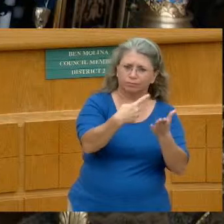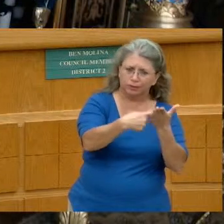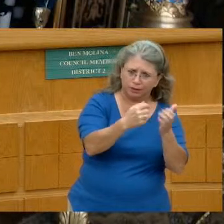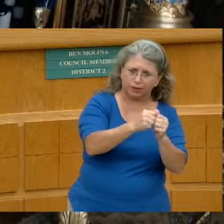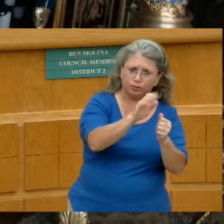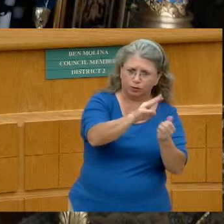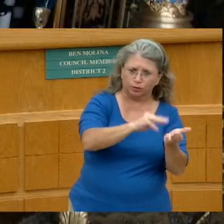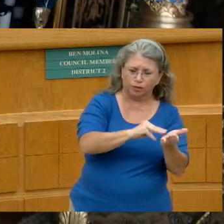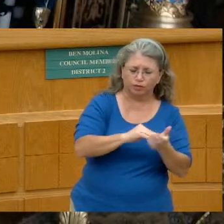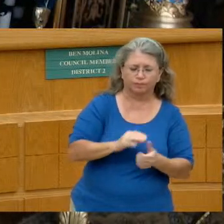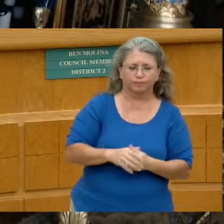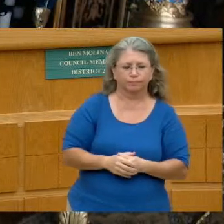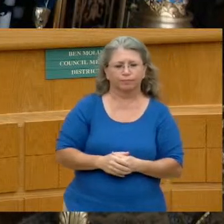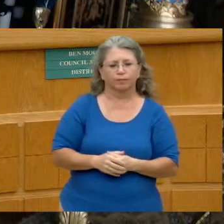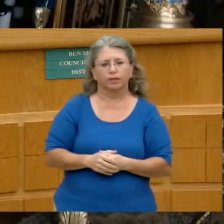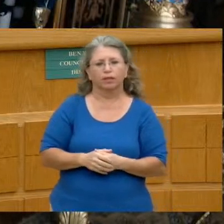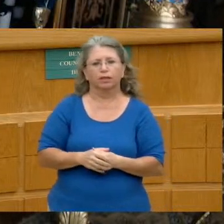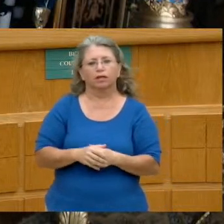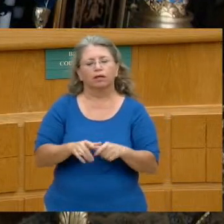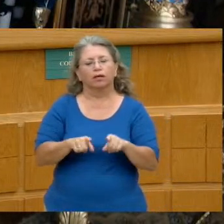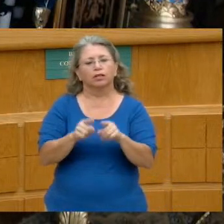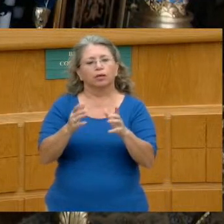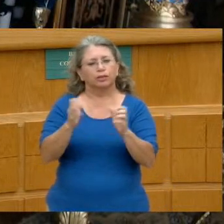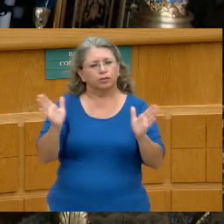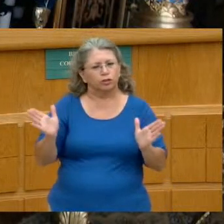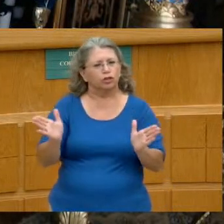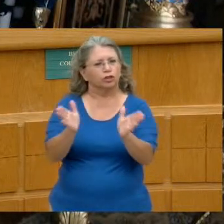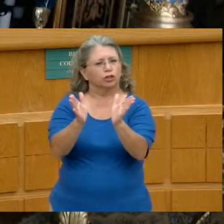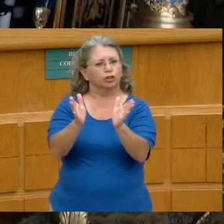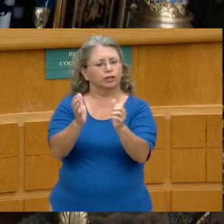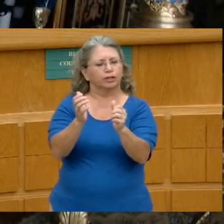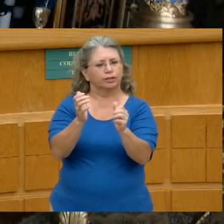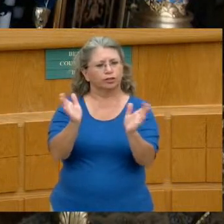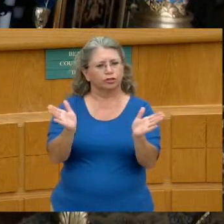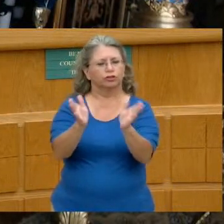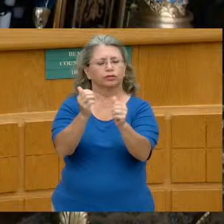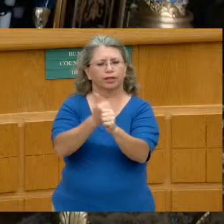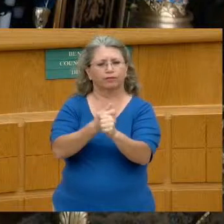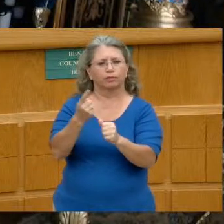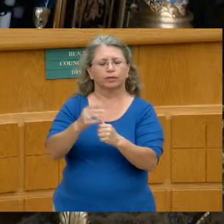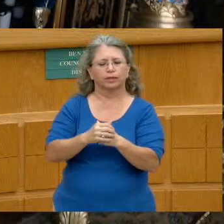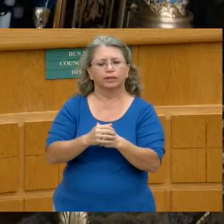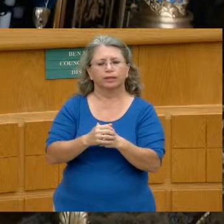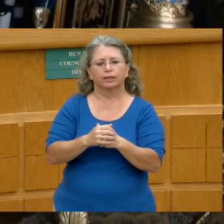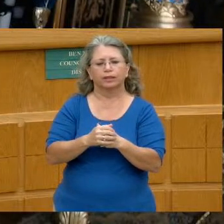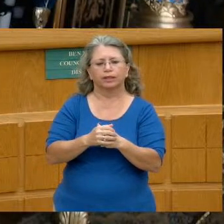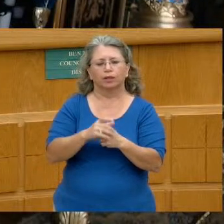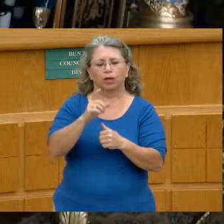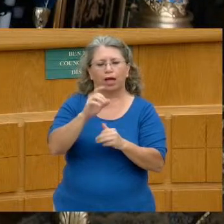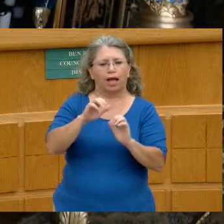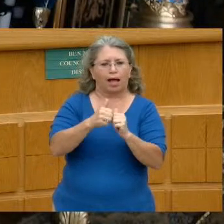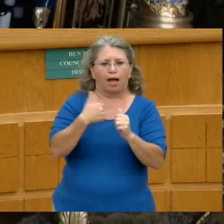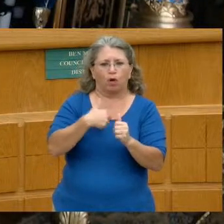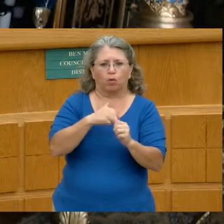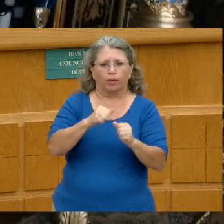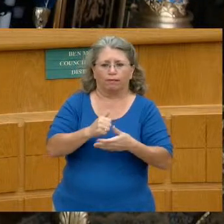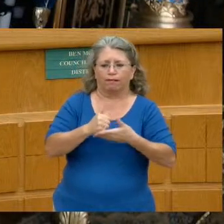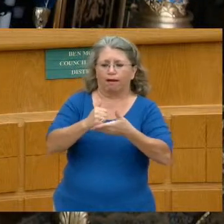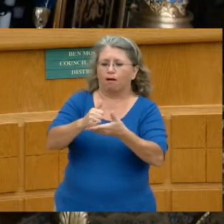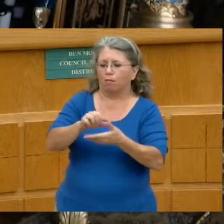re-urge everybody to help me help others by finding somebody who